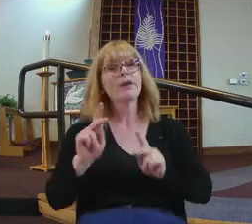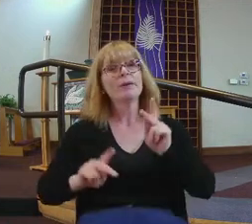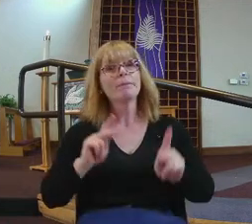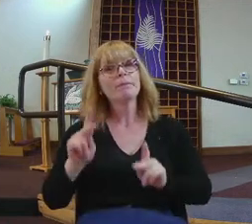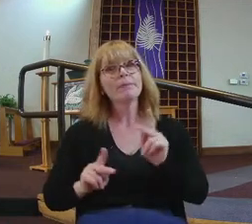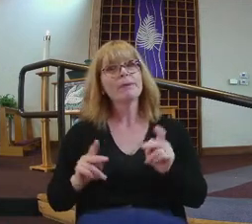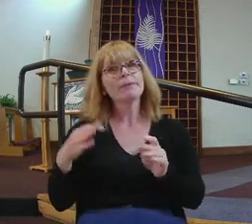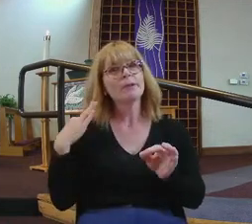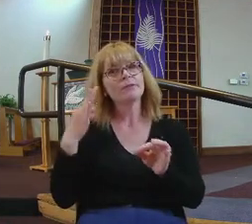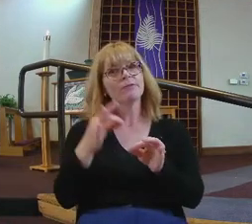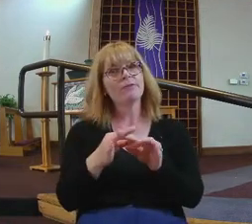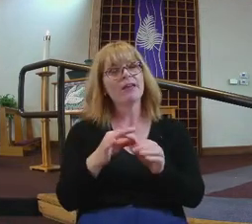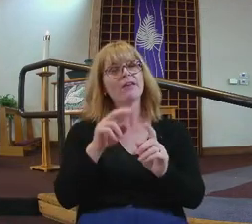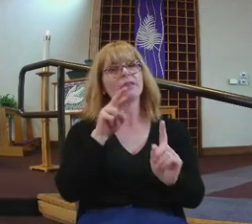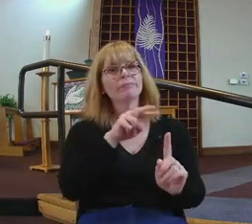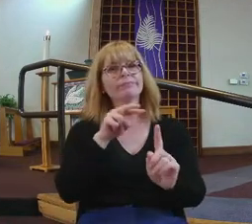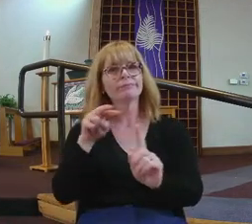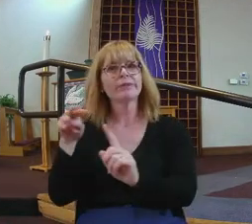ways.